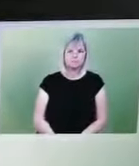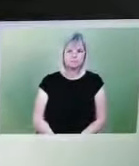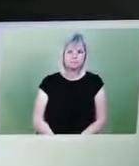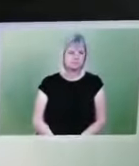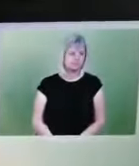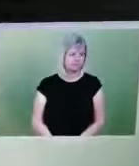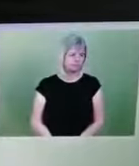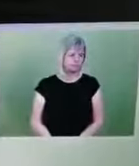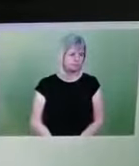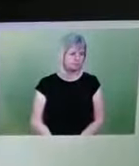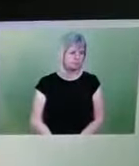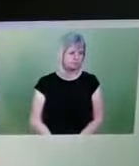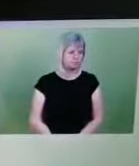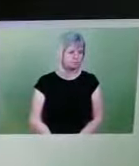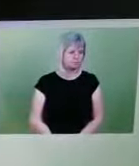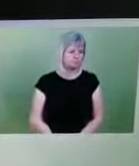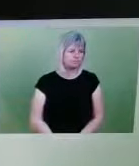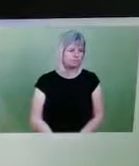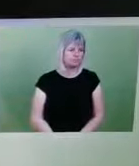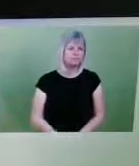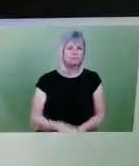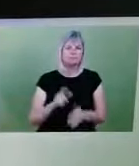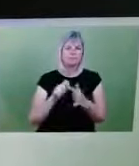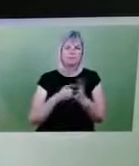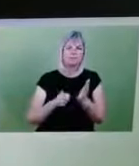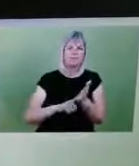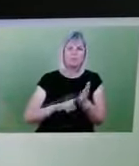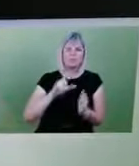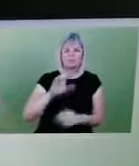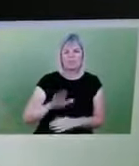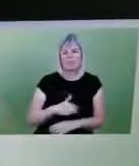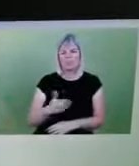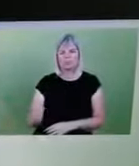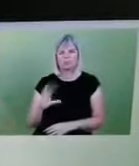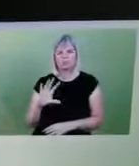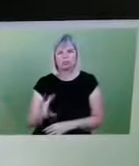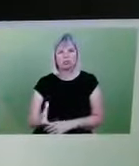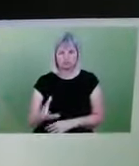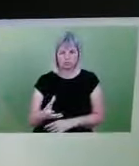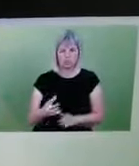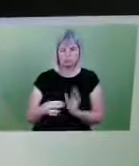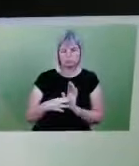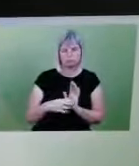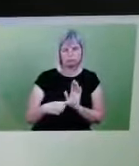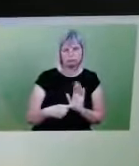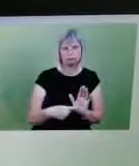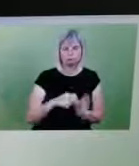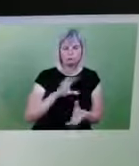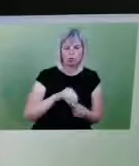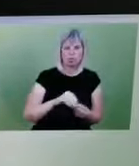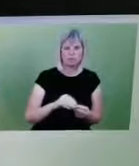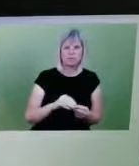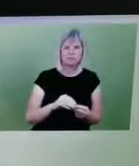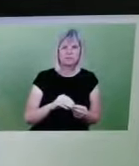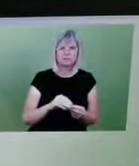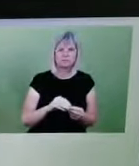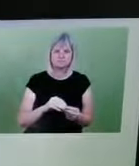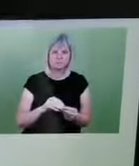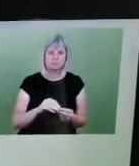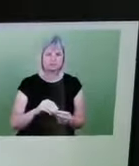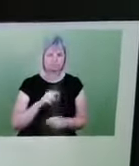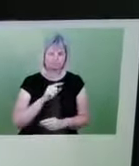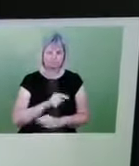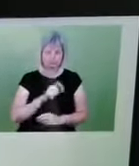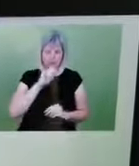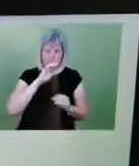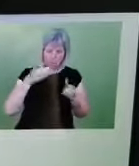Paul Couchman, South East Region, second in Composite A. I'm going to concentrate on our original motion's central theme, what Labour councils could